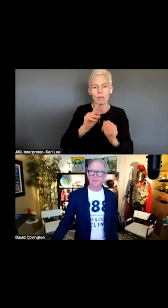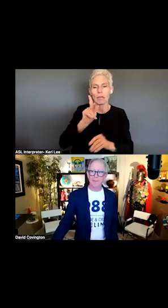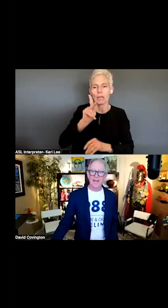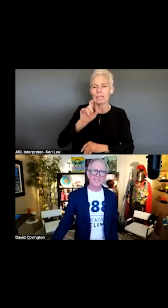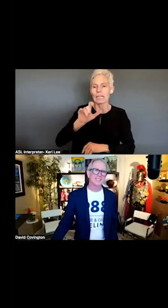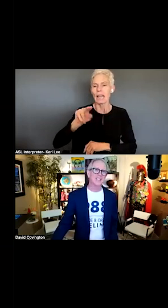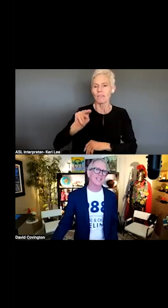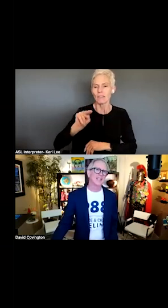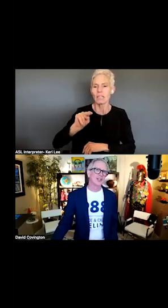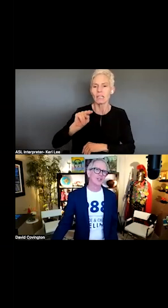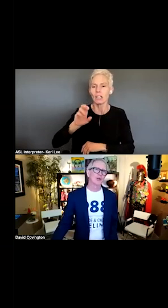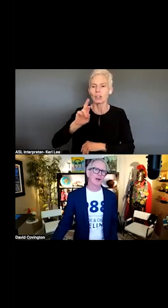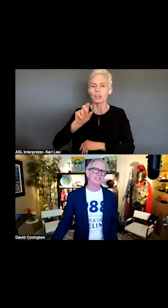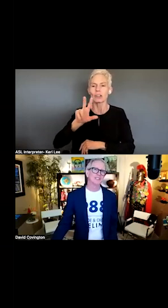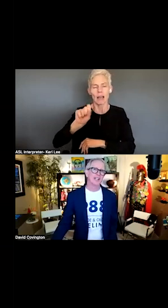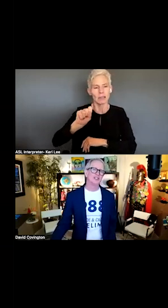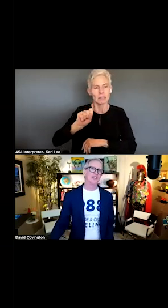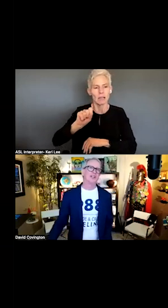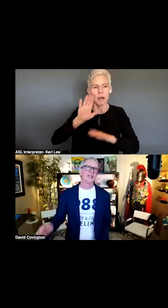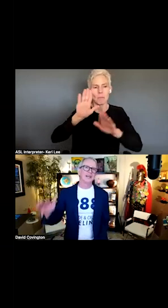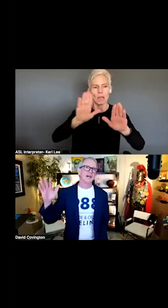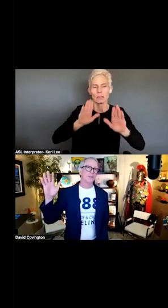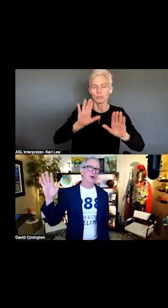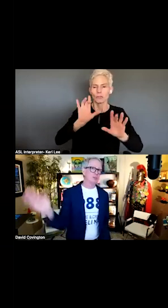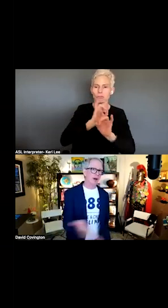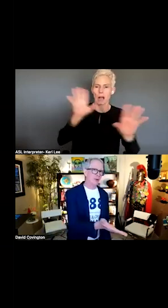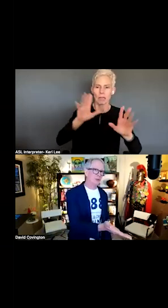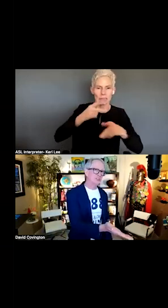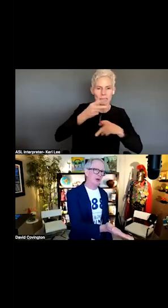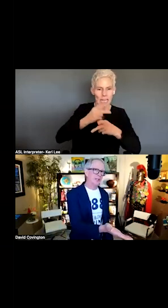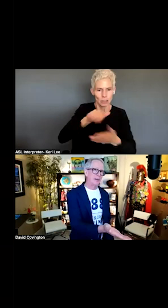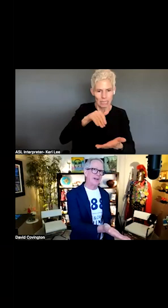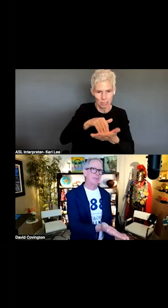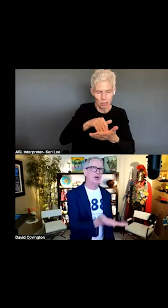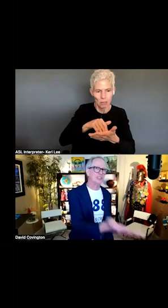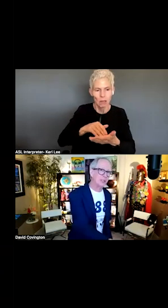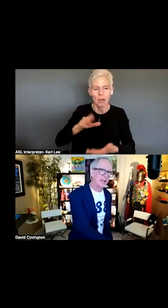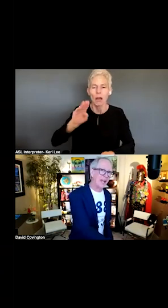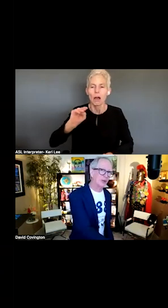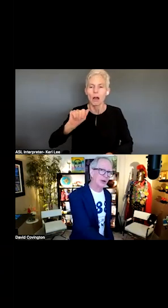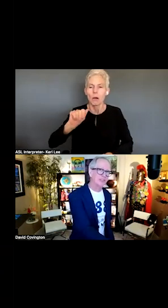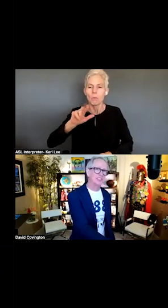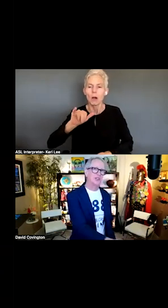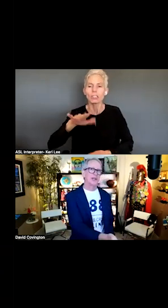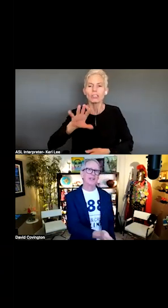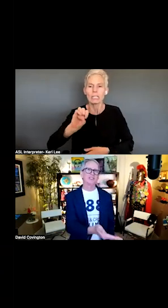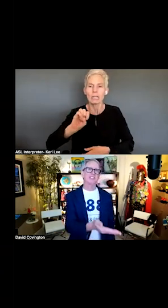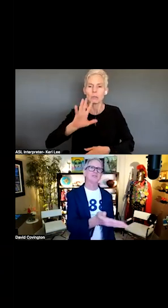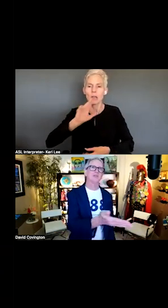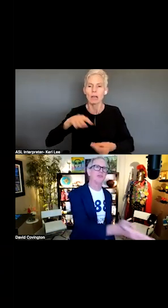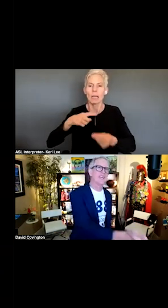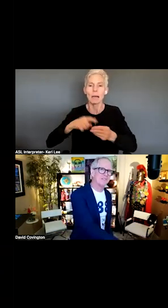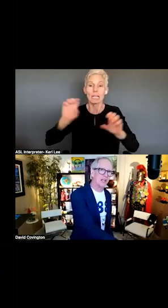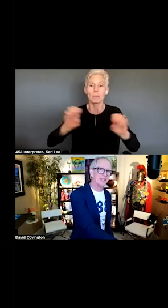this amazing new crisis care center. Margie Balfour was talking about an emergency behavioral health facility that